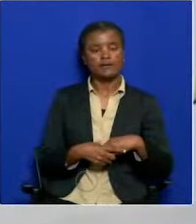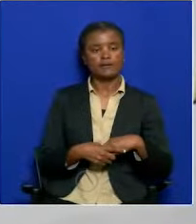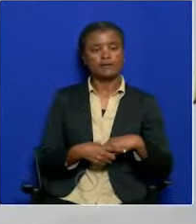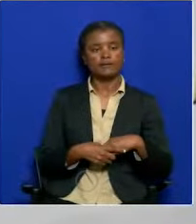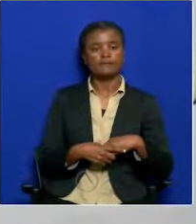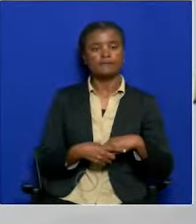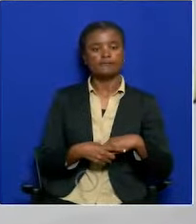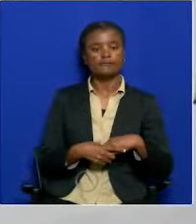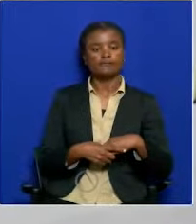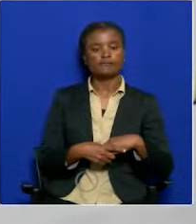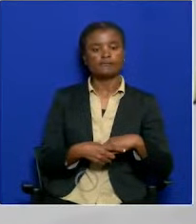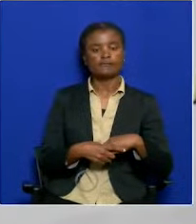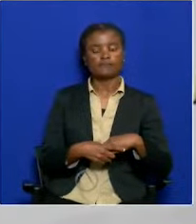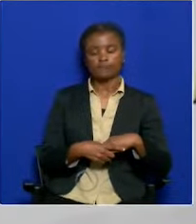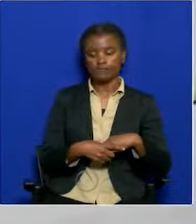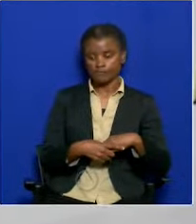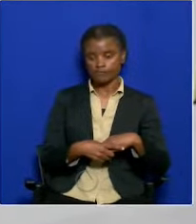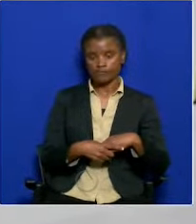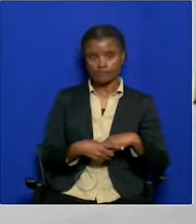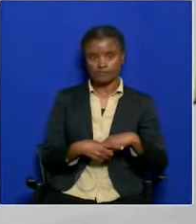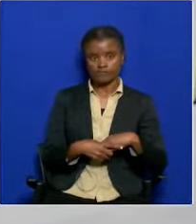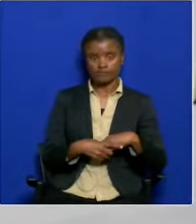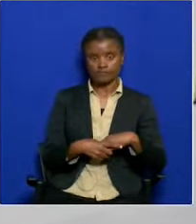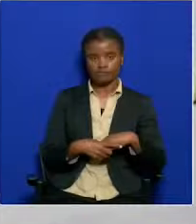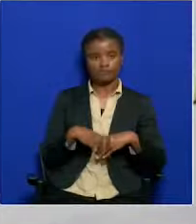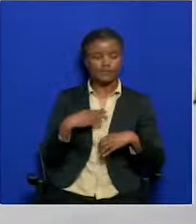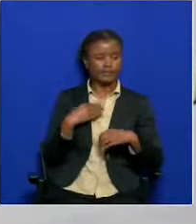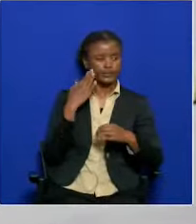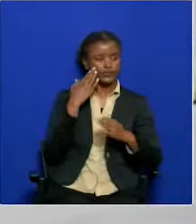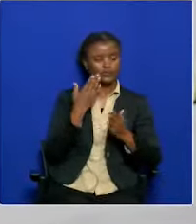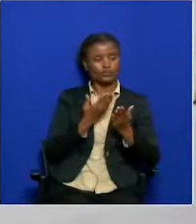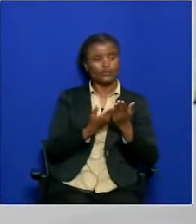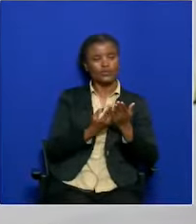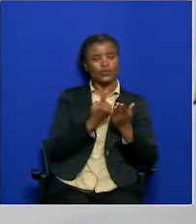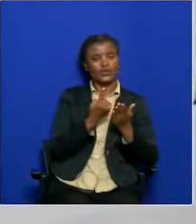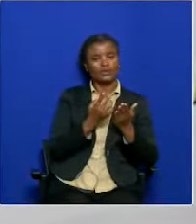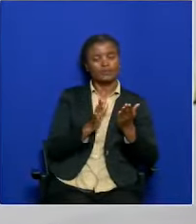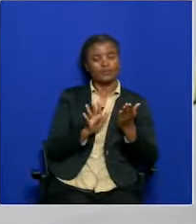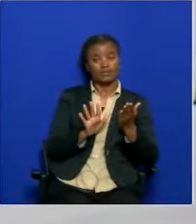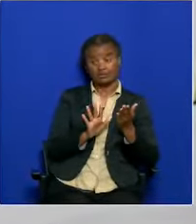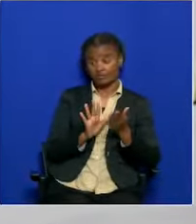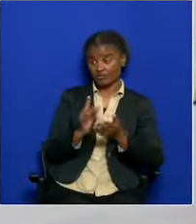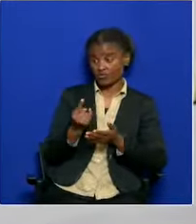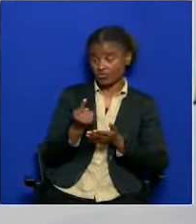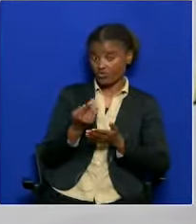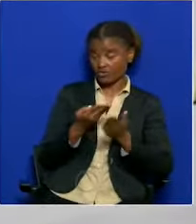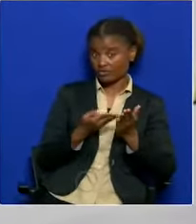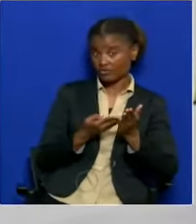I know of this one. Only this one. I know of this one. Oh, only this one.